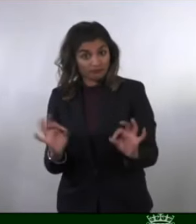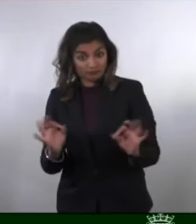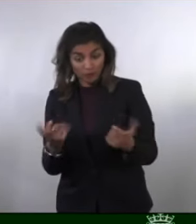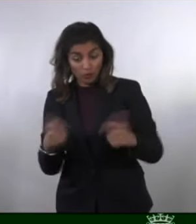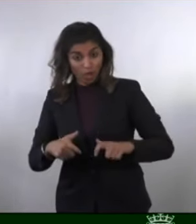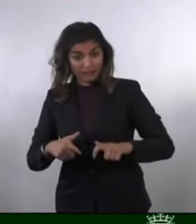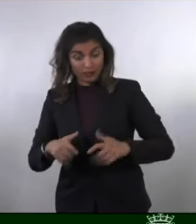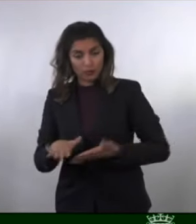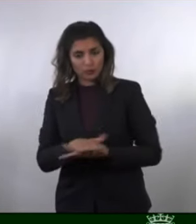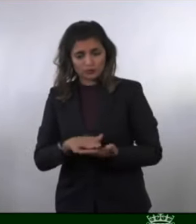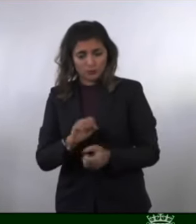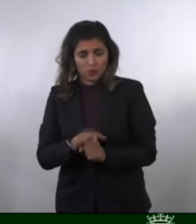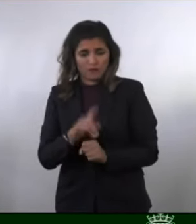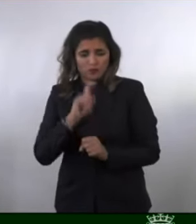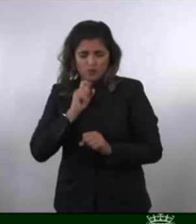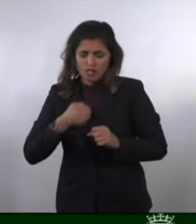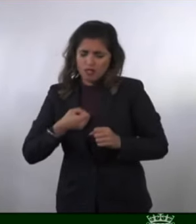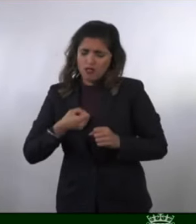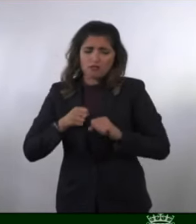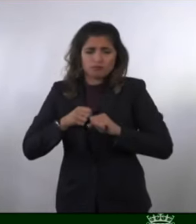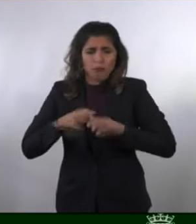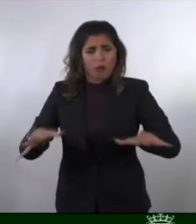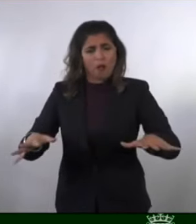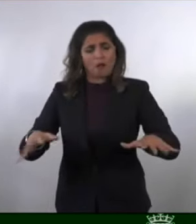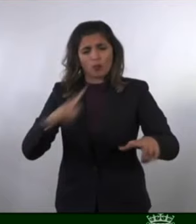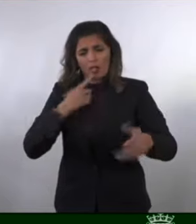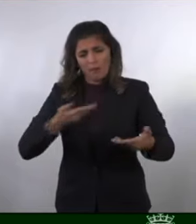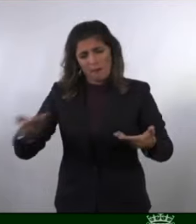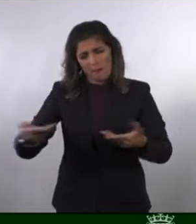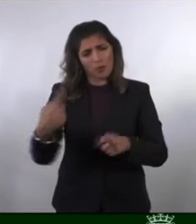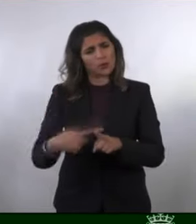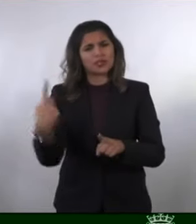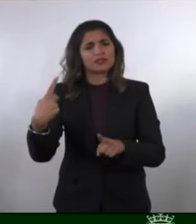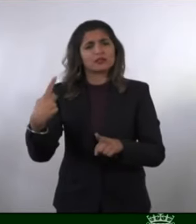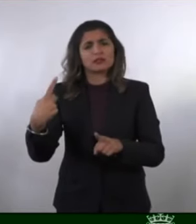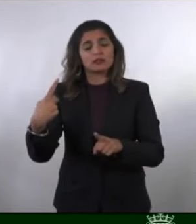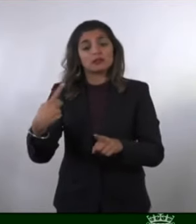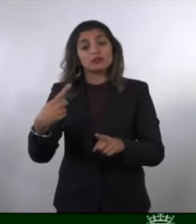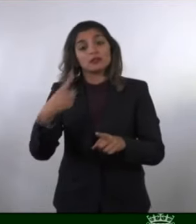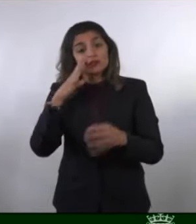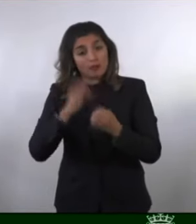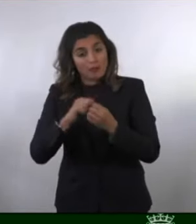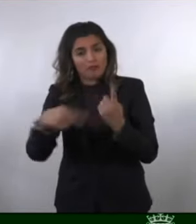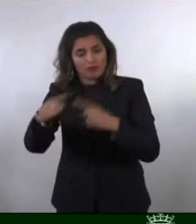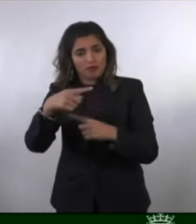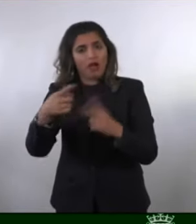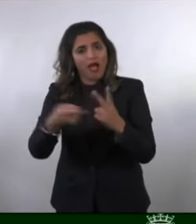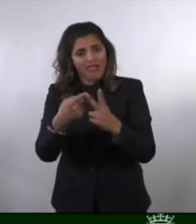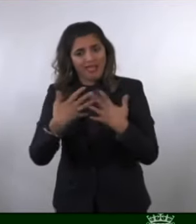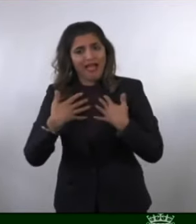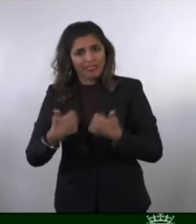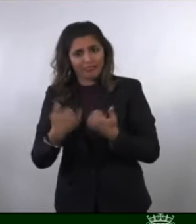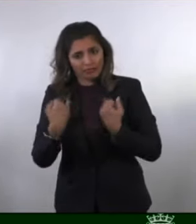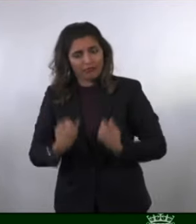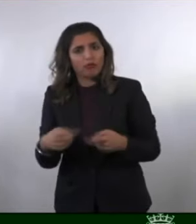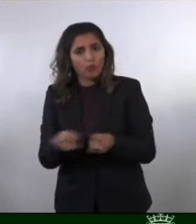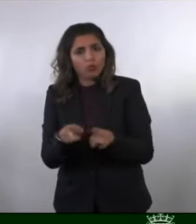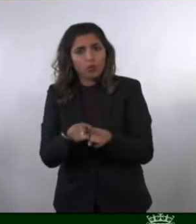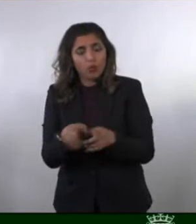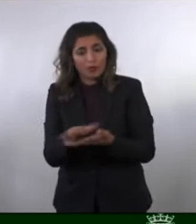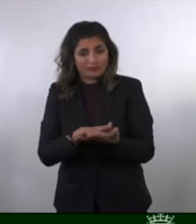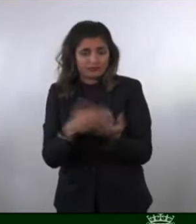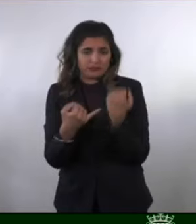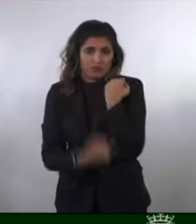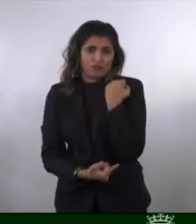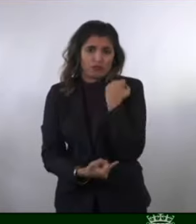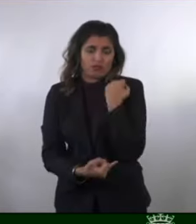the coronavirus going too broad on other health conditions other than coronavirus are also bad, and the best way